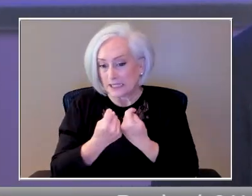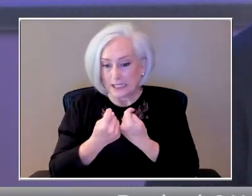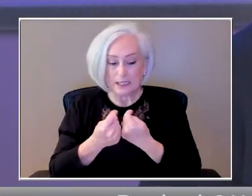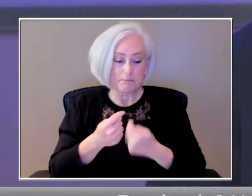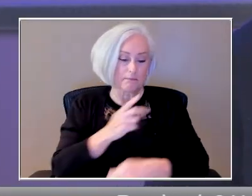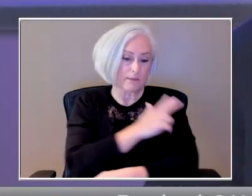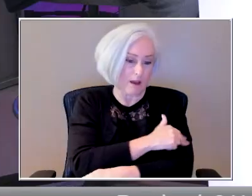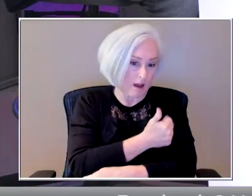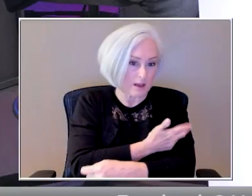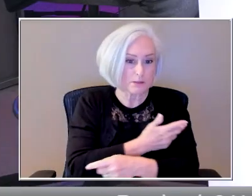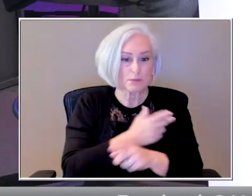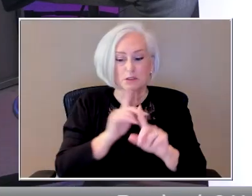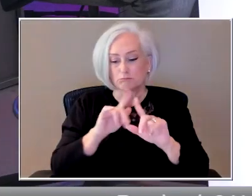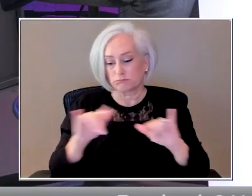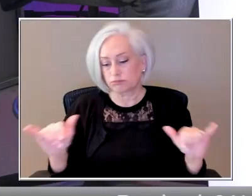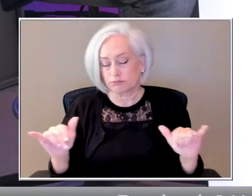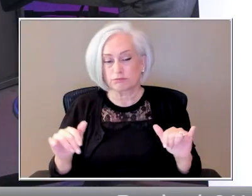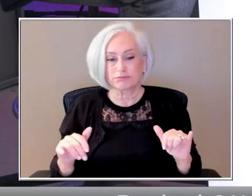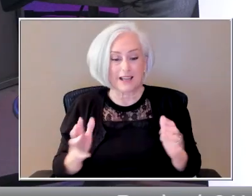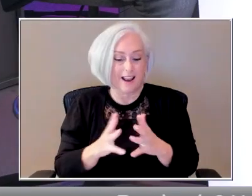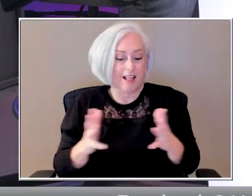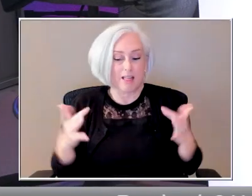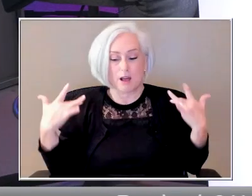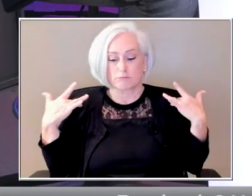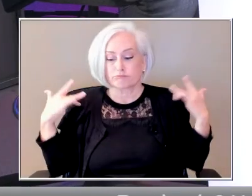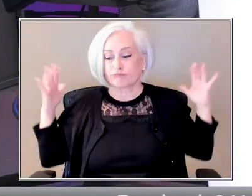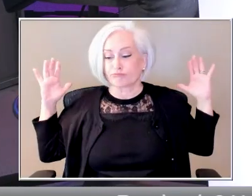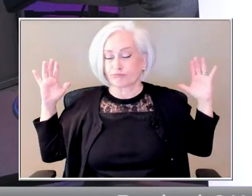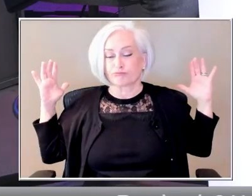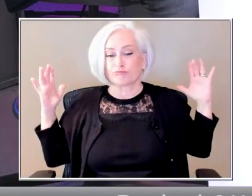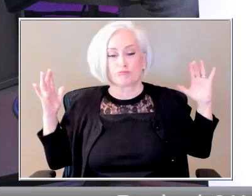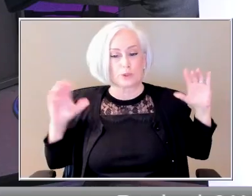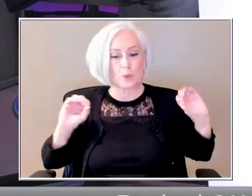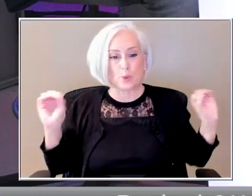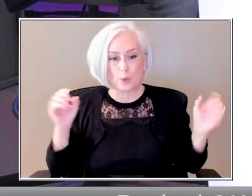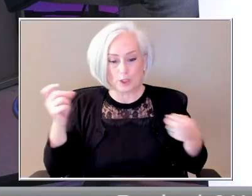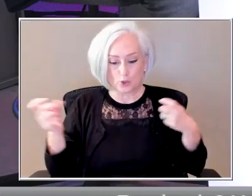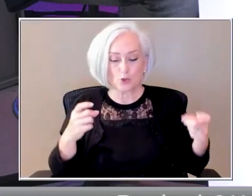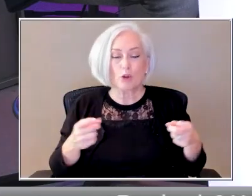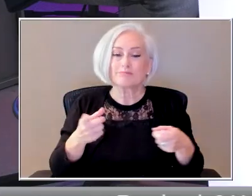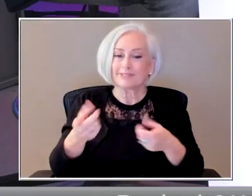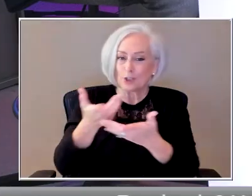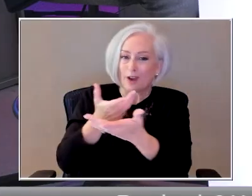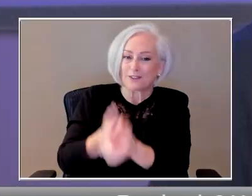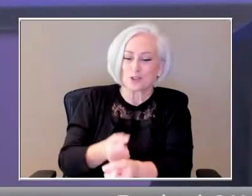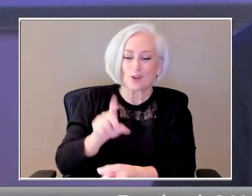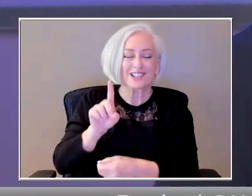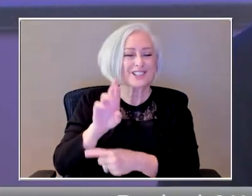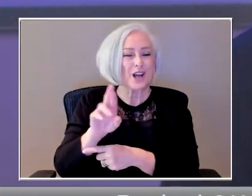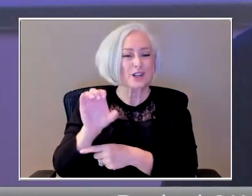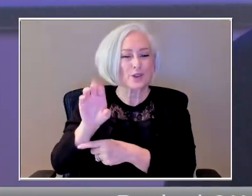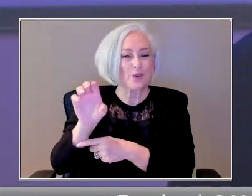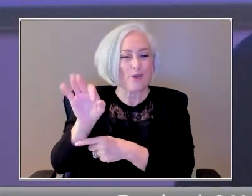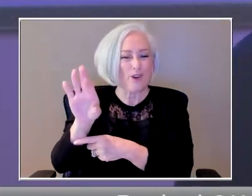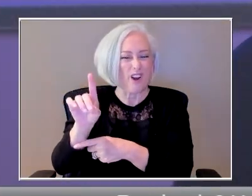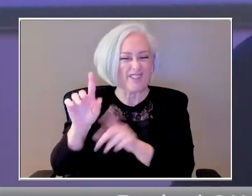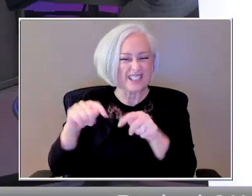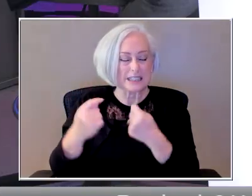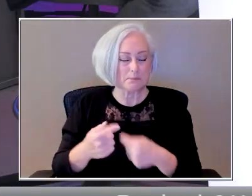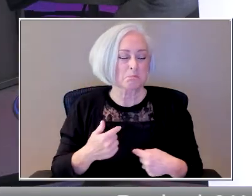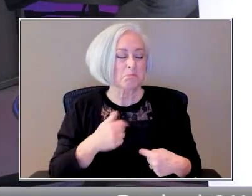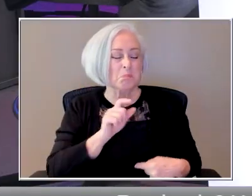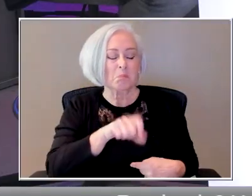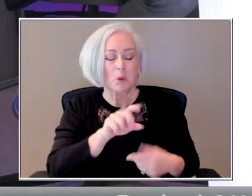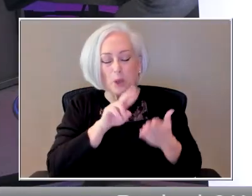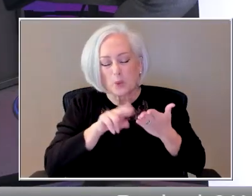So. And you had that trust. I did. In Dr. Crawford and his team. I did. We looked him up a little bit. Yeah, I bet you